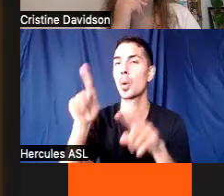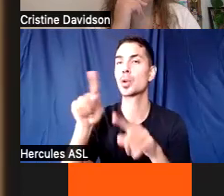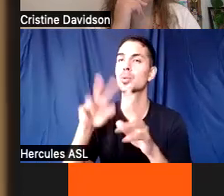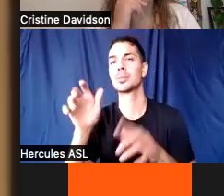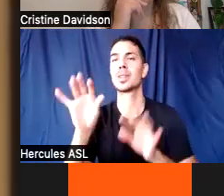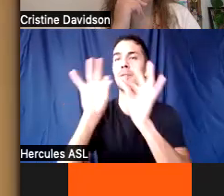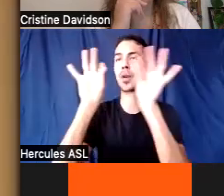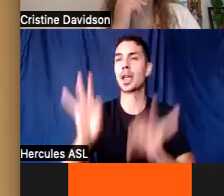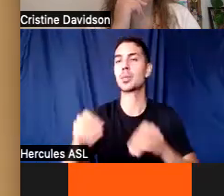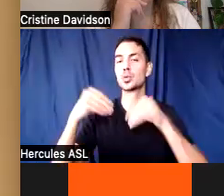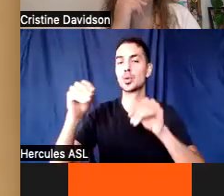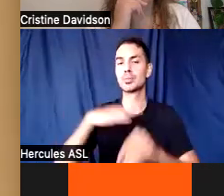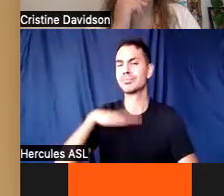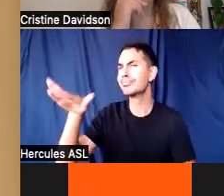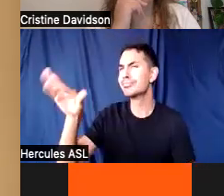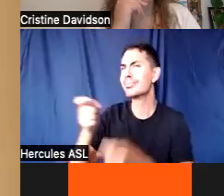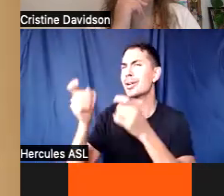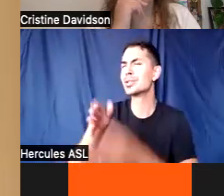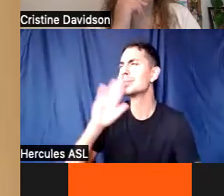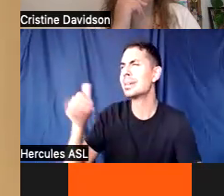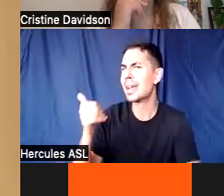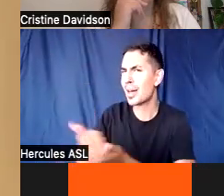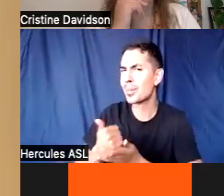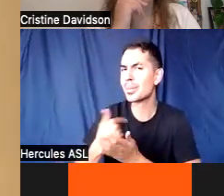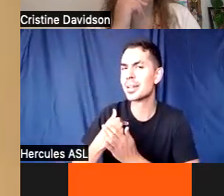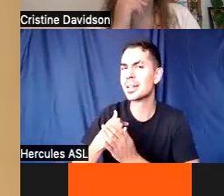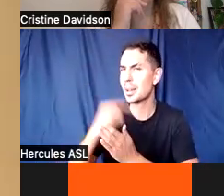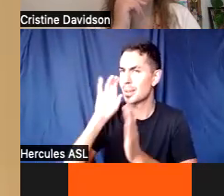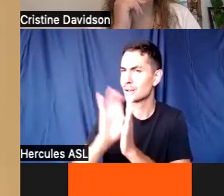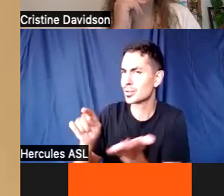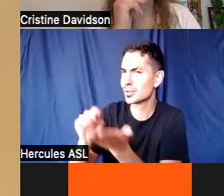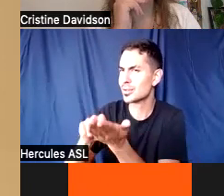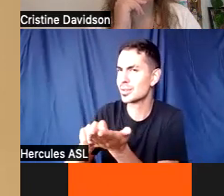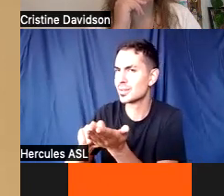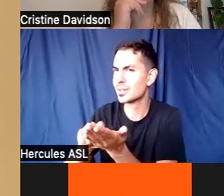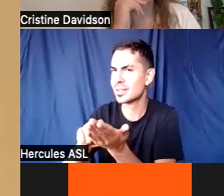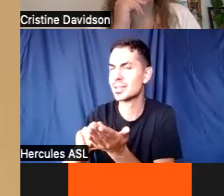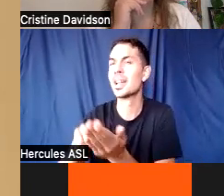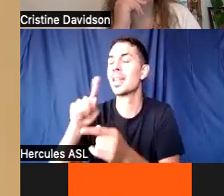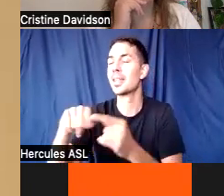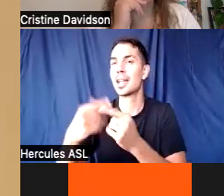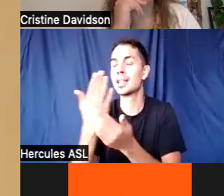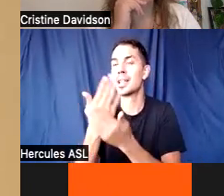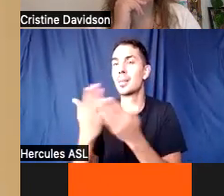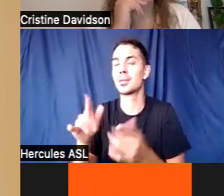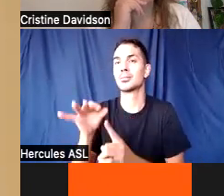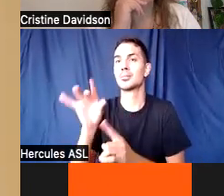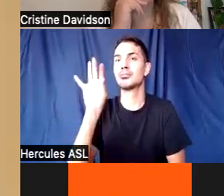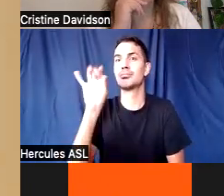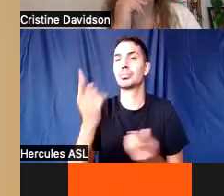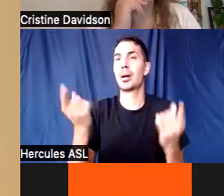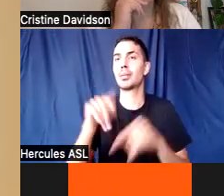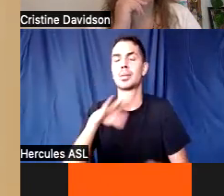help me out. And he looked at me and he goes, I have pictures like these. Oh, really? Yeah, that's interesting. No. I mean, I know these